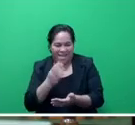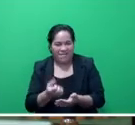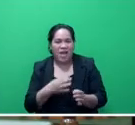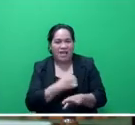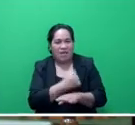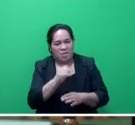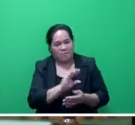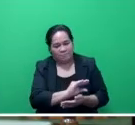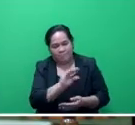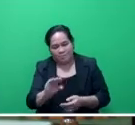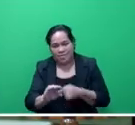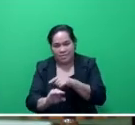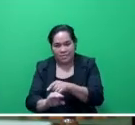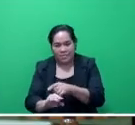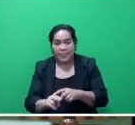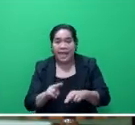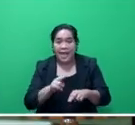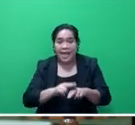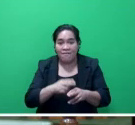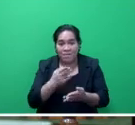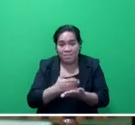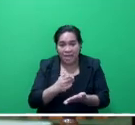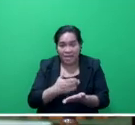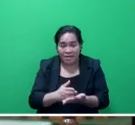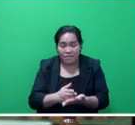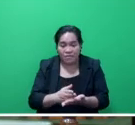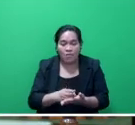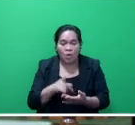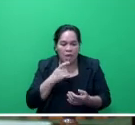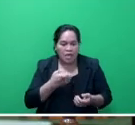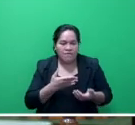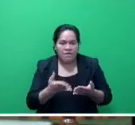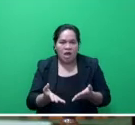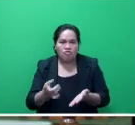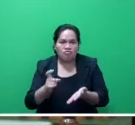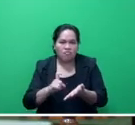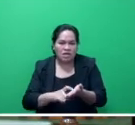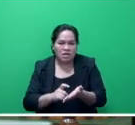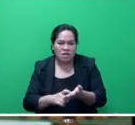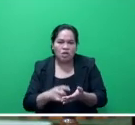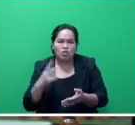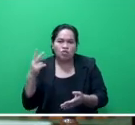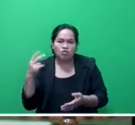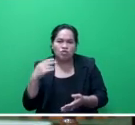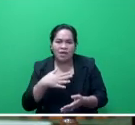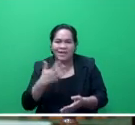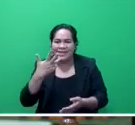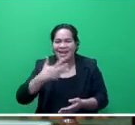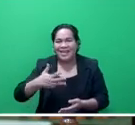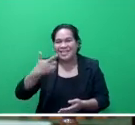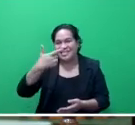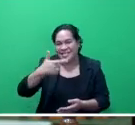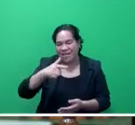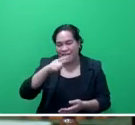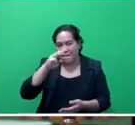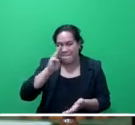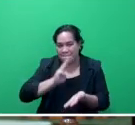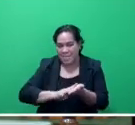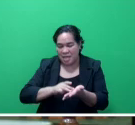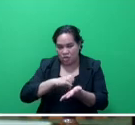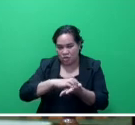Mr. Speaker, sir, FNPF has also credited full interest of around $297 million for the financial year ending 30